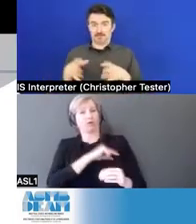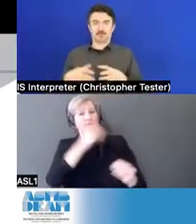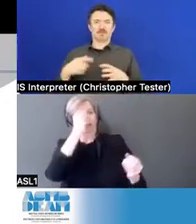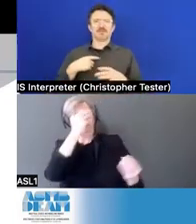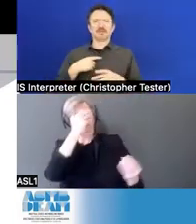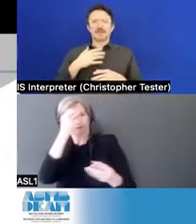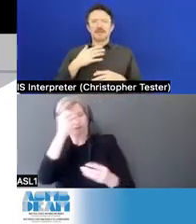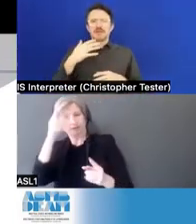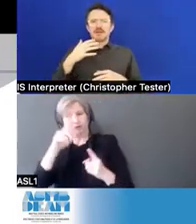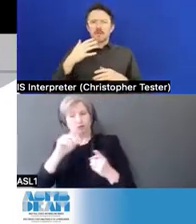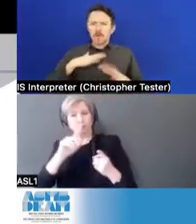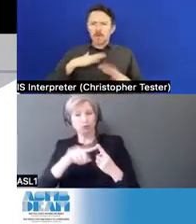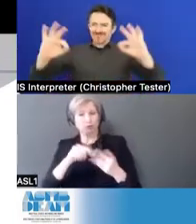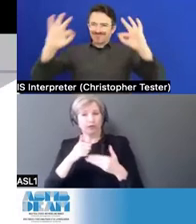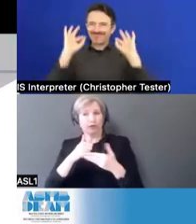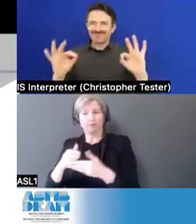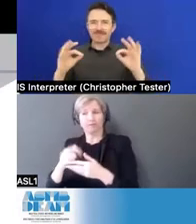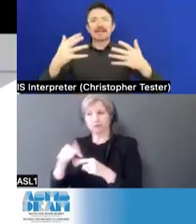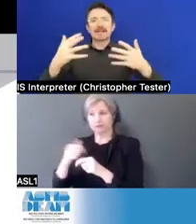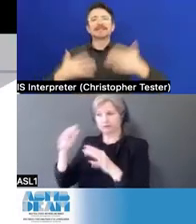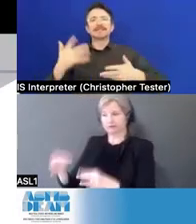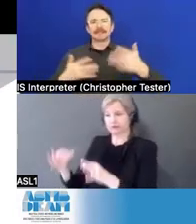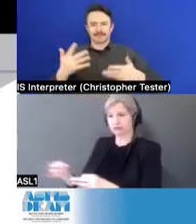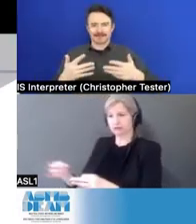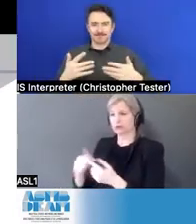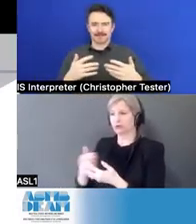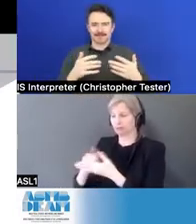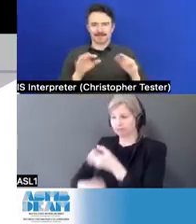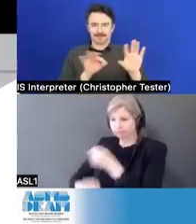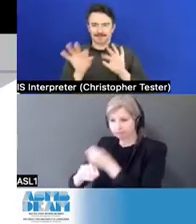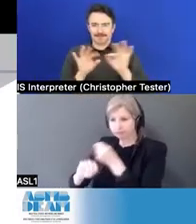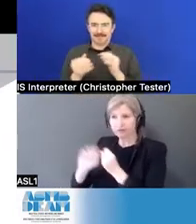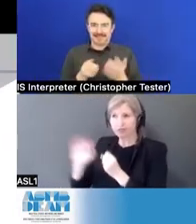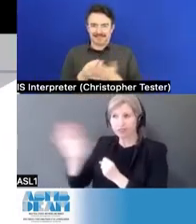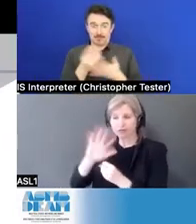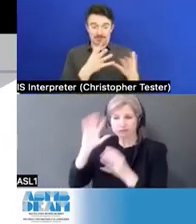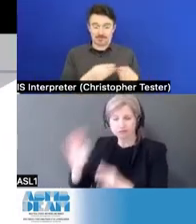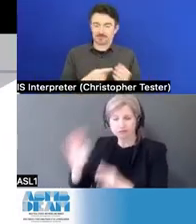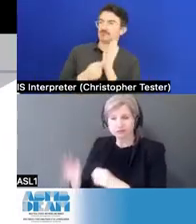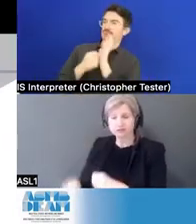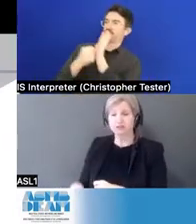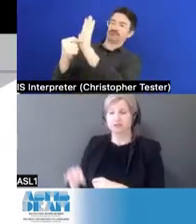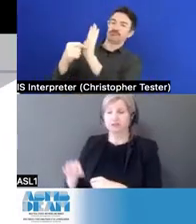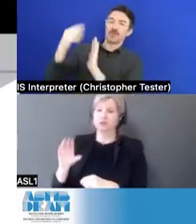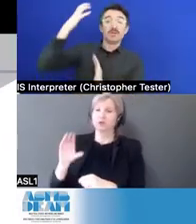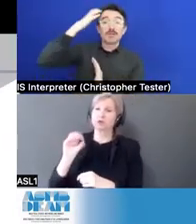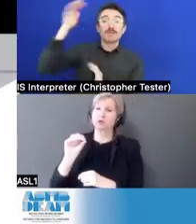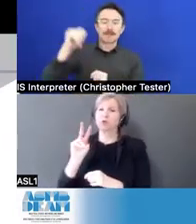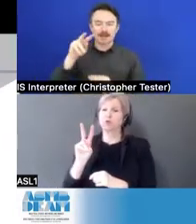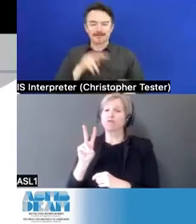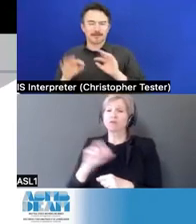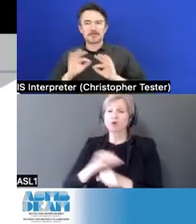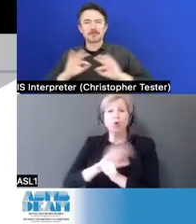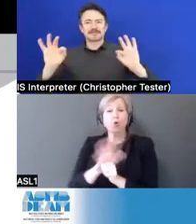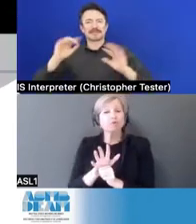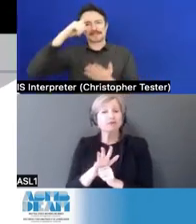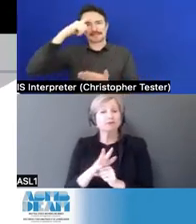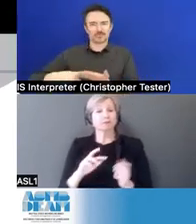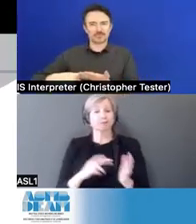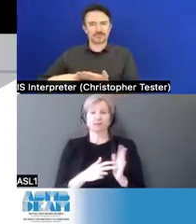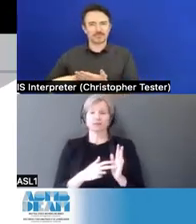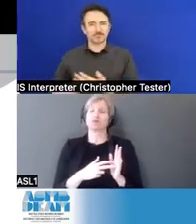inform decision-making, to support decision-making. So really the COVID-19 pandemic was an opportunity for